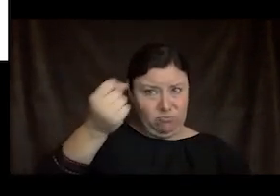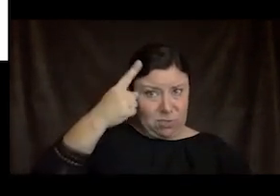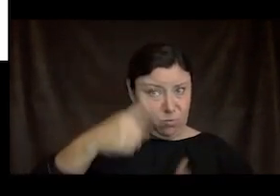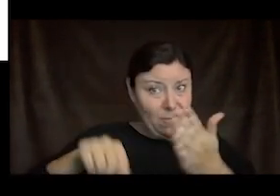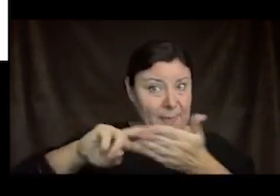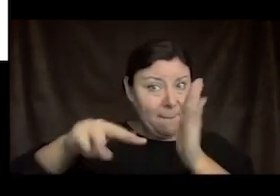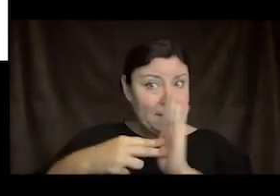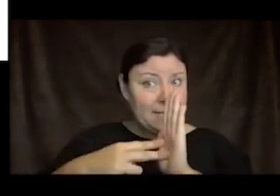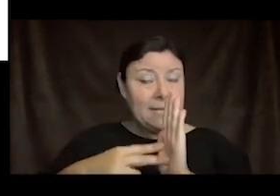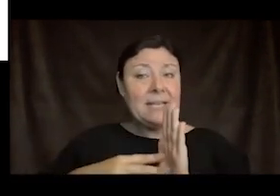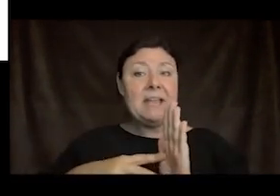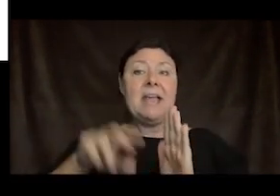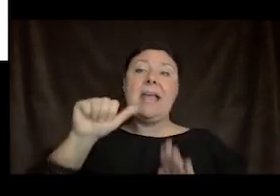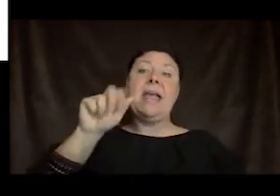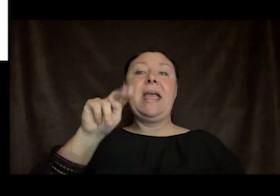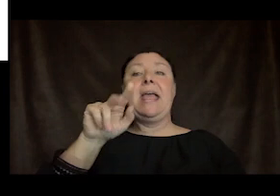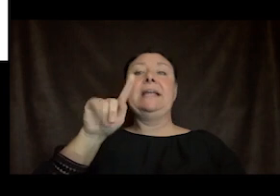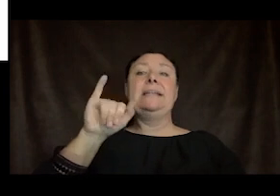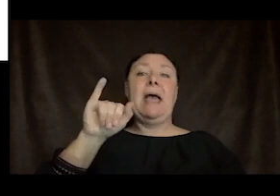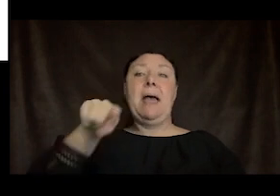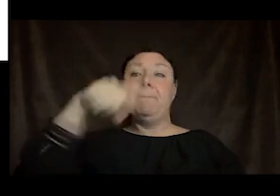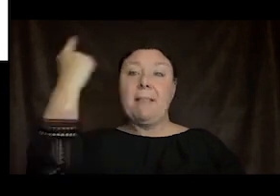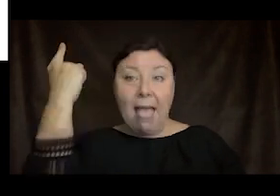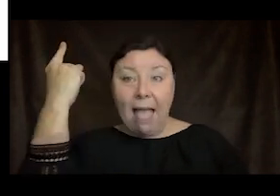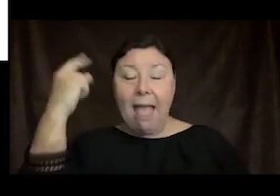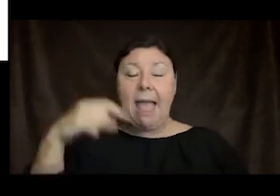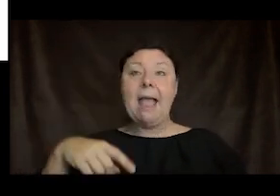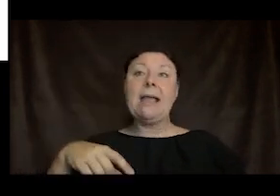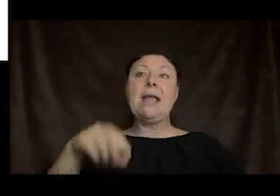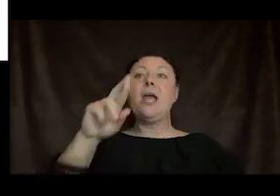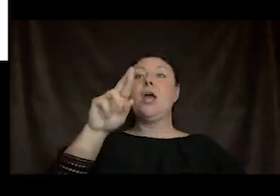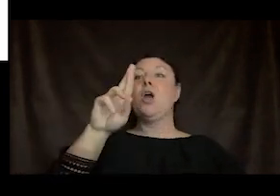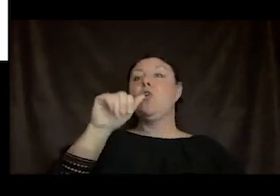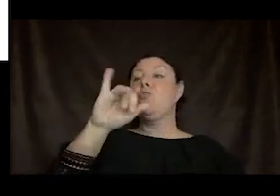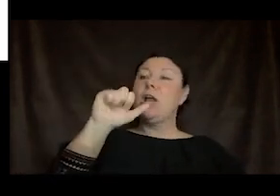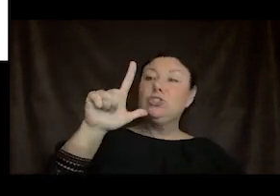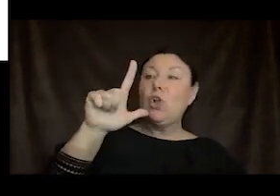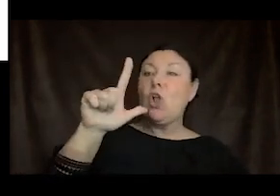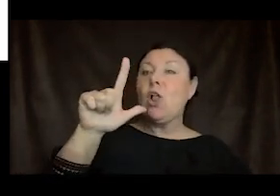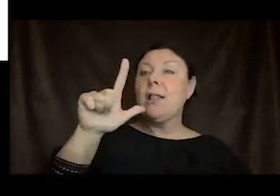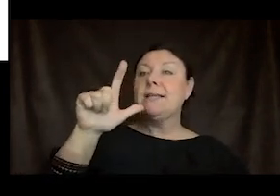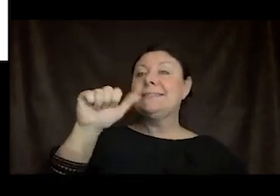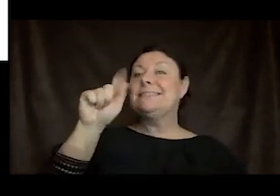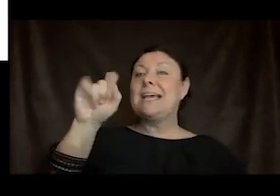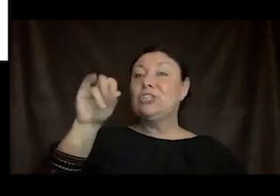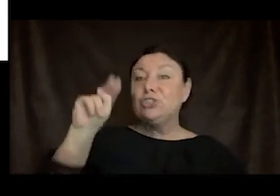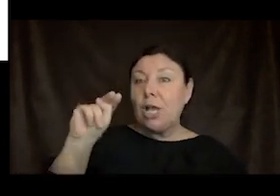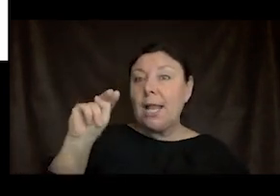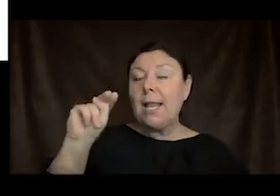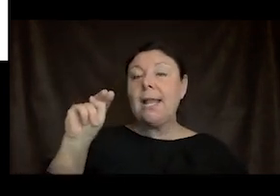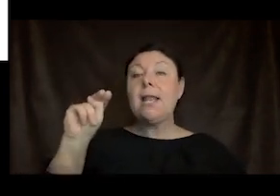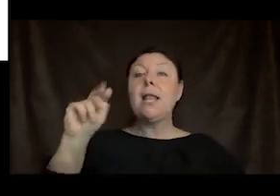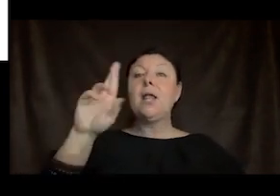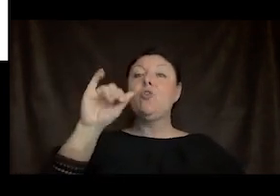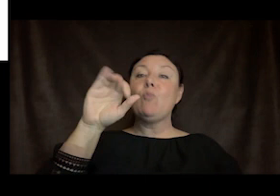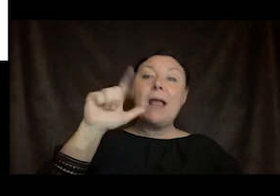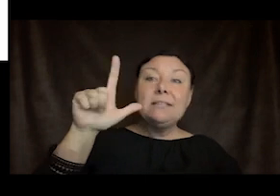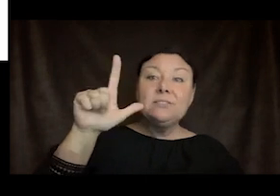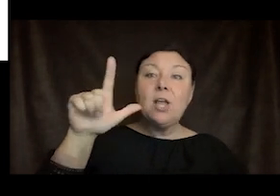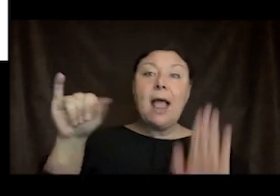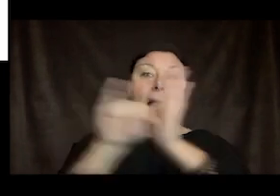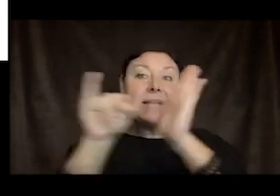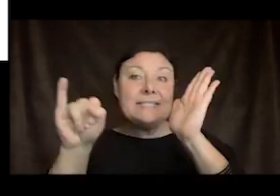means? Anti-Blackness, what is that about? Racialization, racial identity, and I would say versus